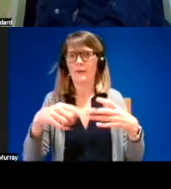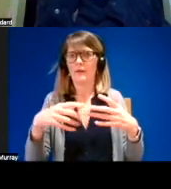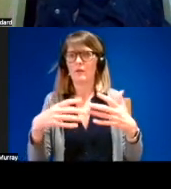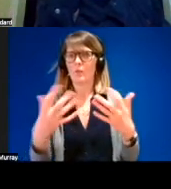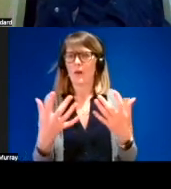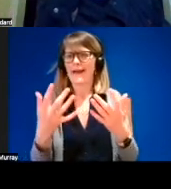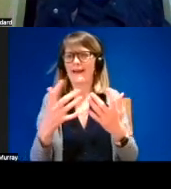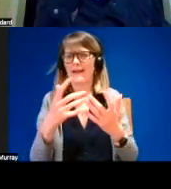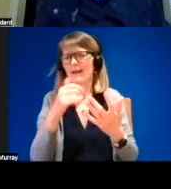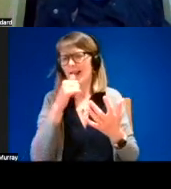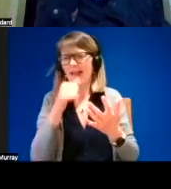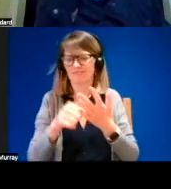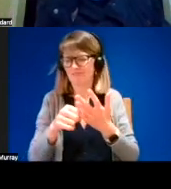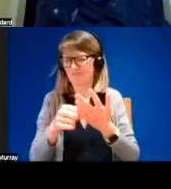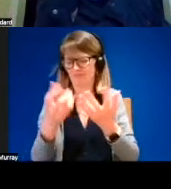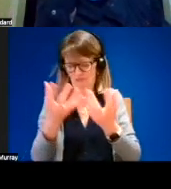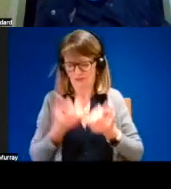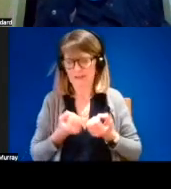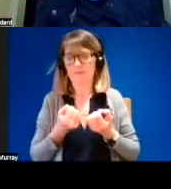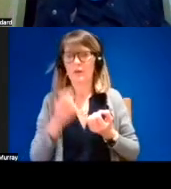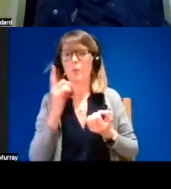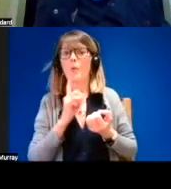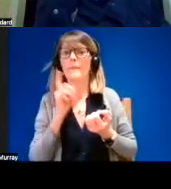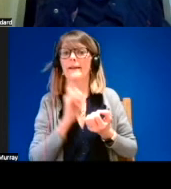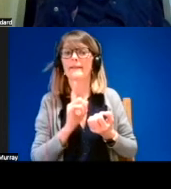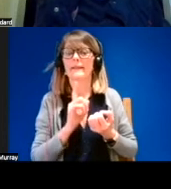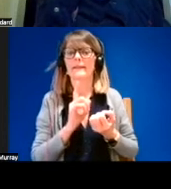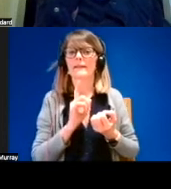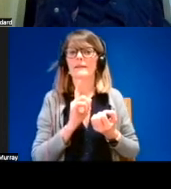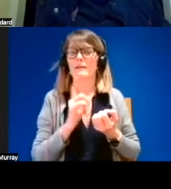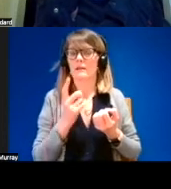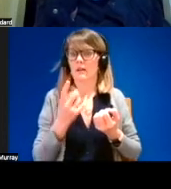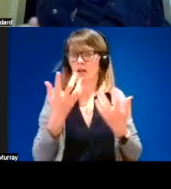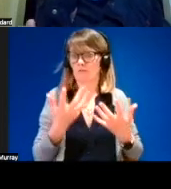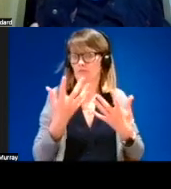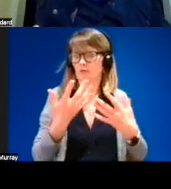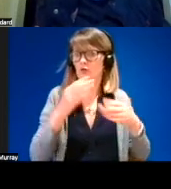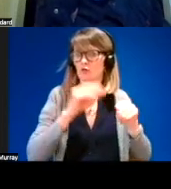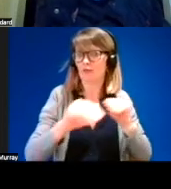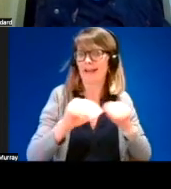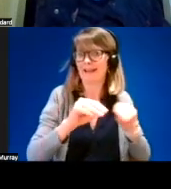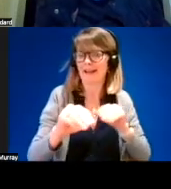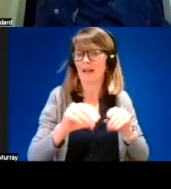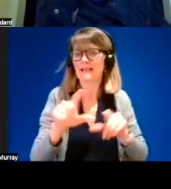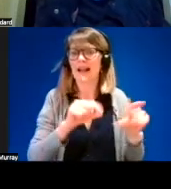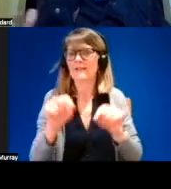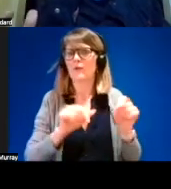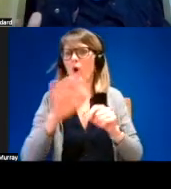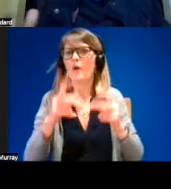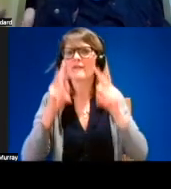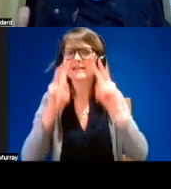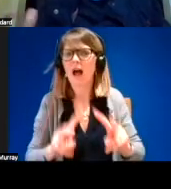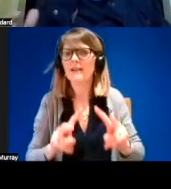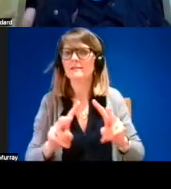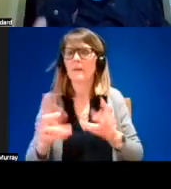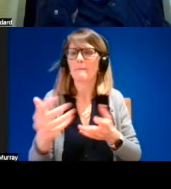us. It was from a young woman in training, selected for oversight ministry. In other words, to